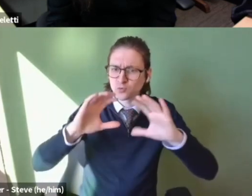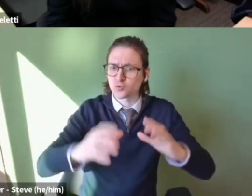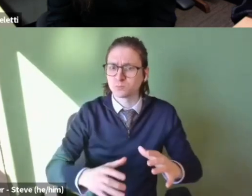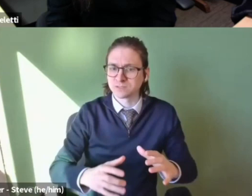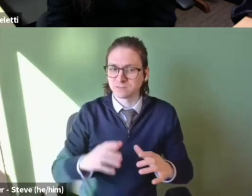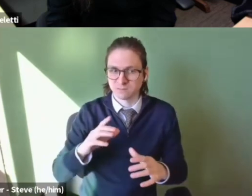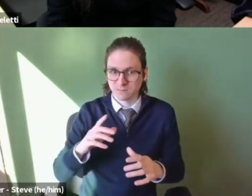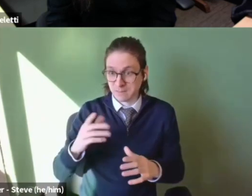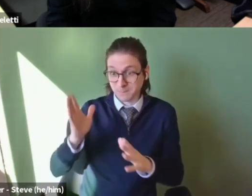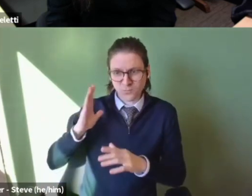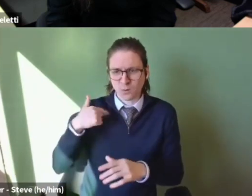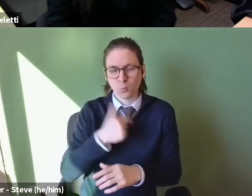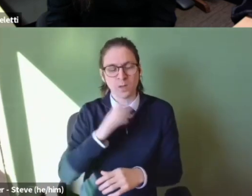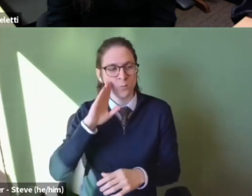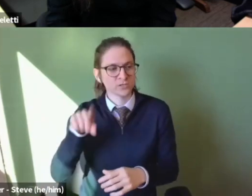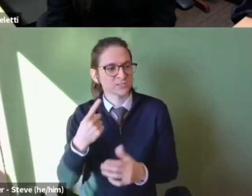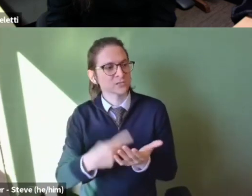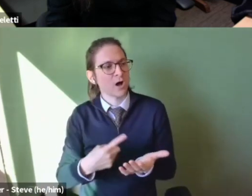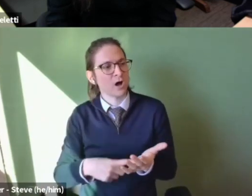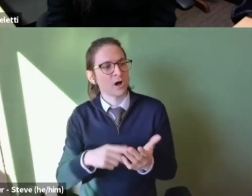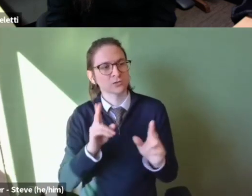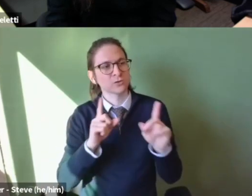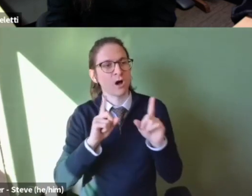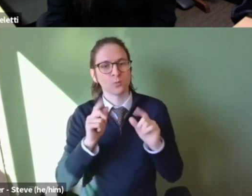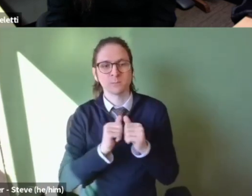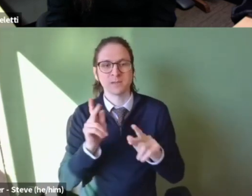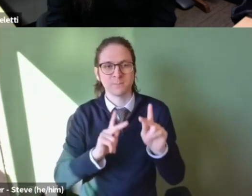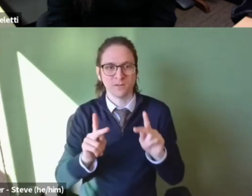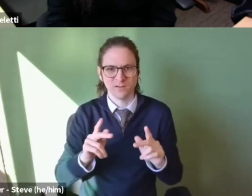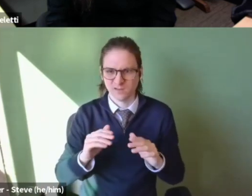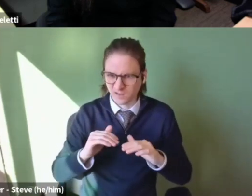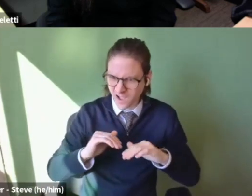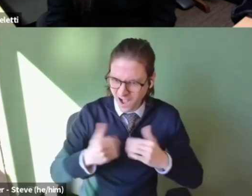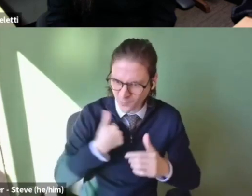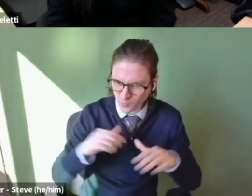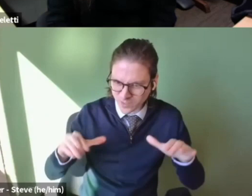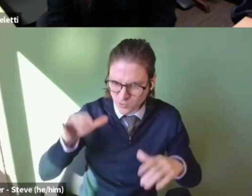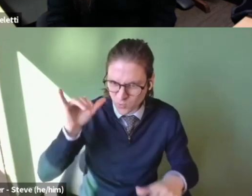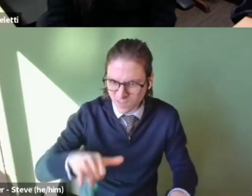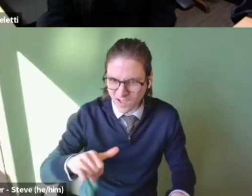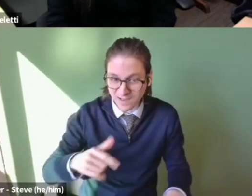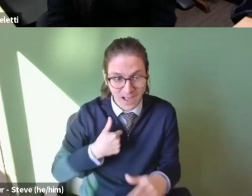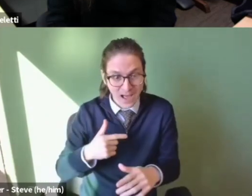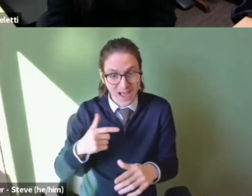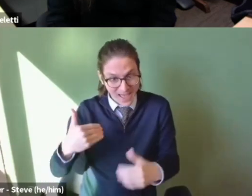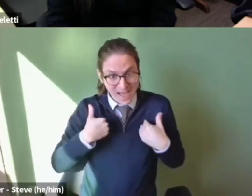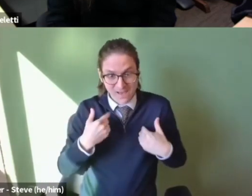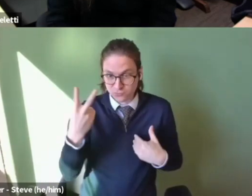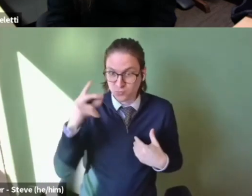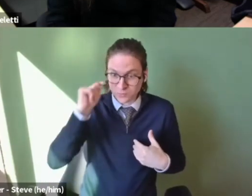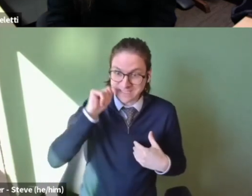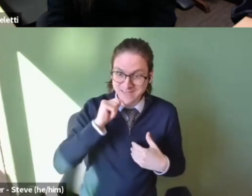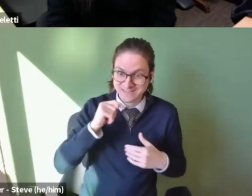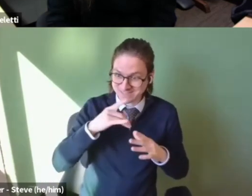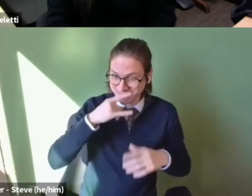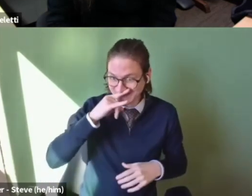right? Like, how did I know to do that? I don't know. I have 2 teenagers, right? I've spent a lot of time teaching 7th graders. I have a sense that this